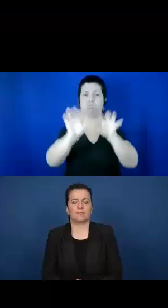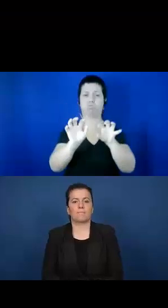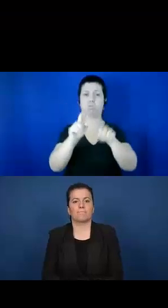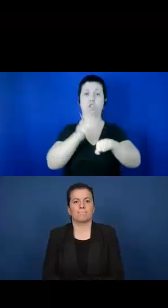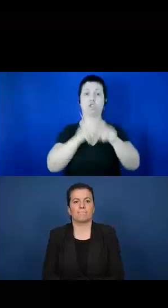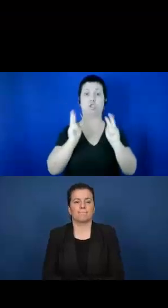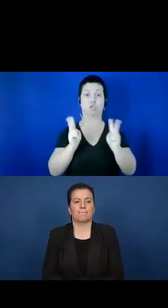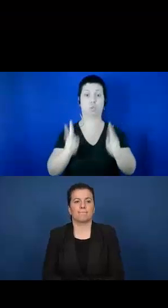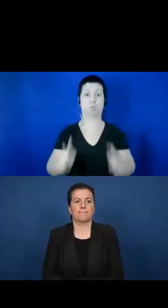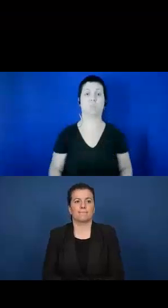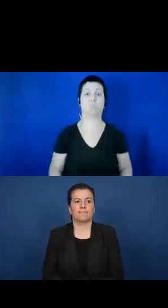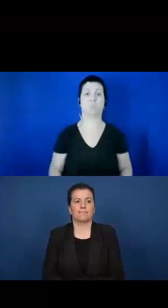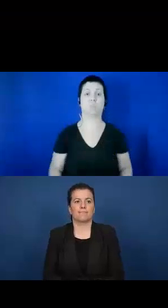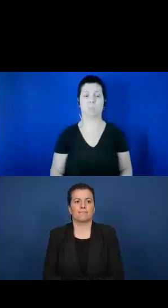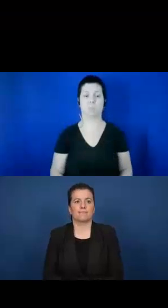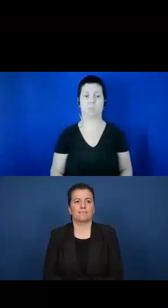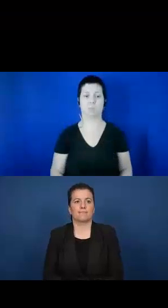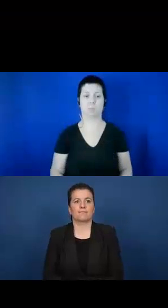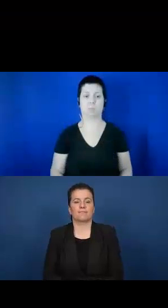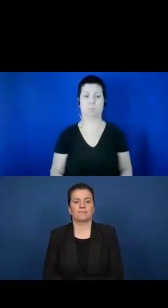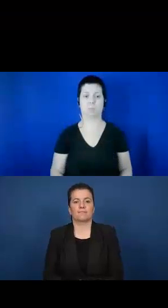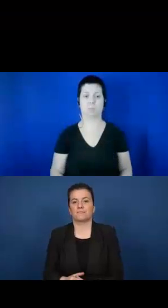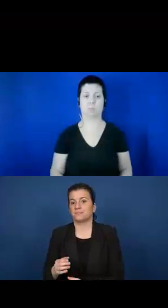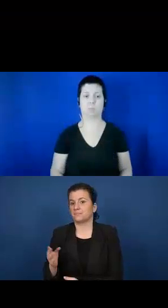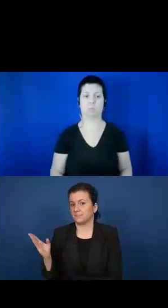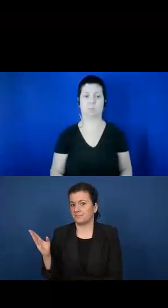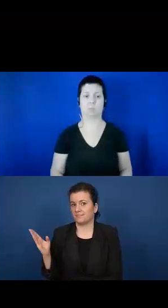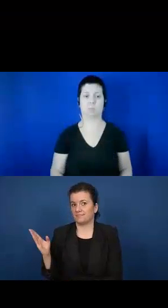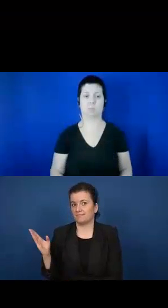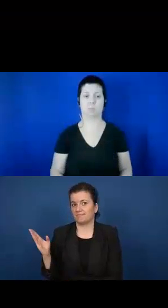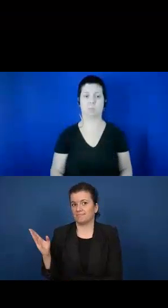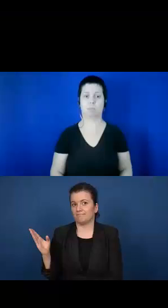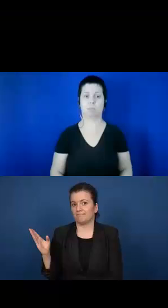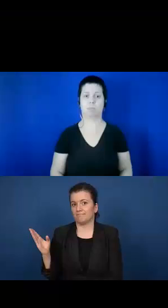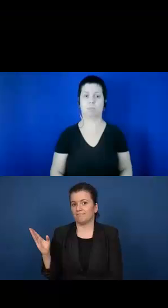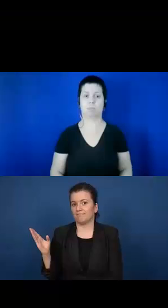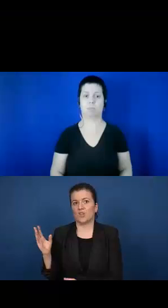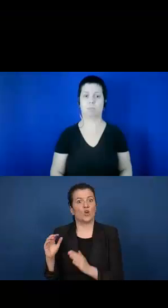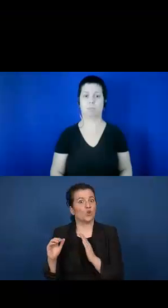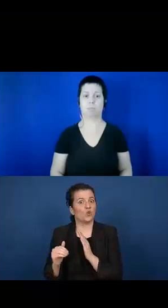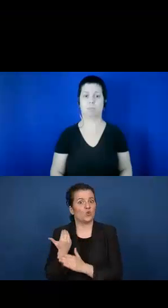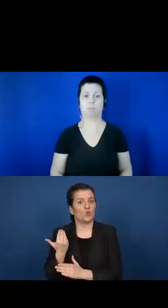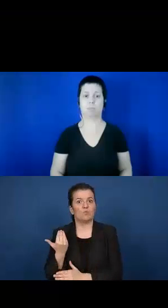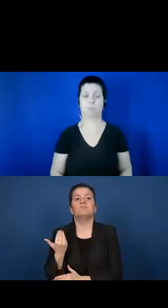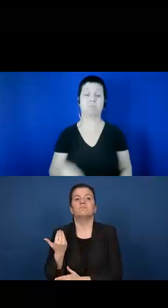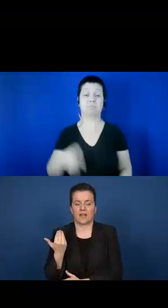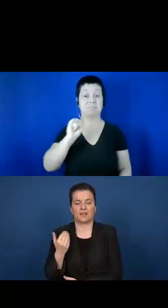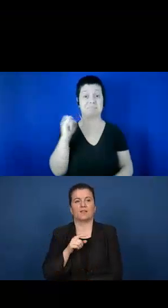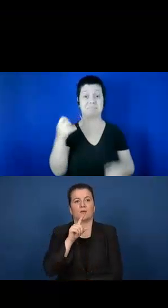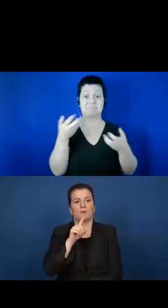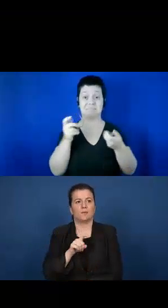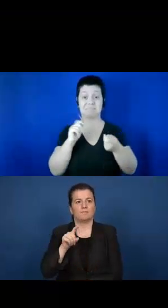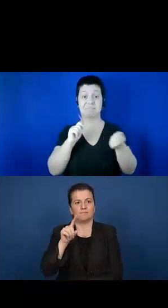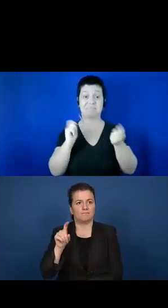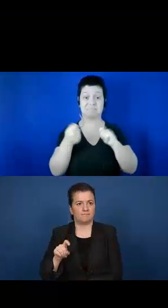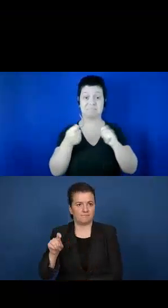If we decide to modify a haptogram by adding a new frame in it, that's also fine. We can just